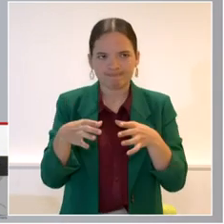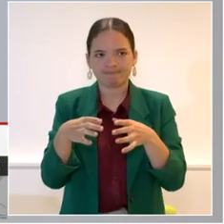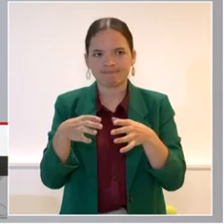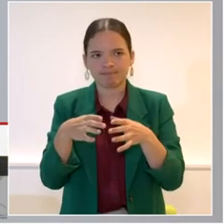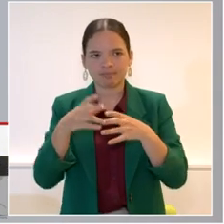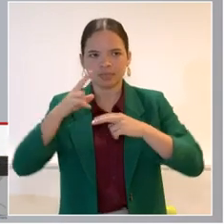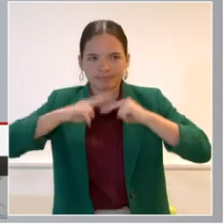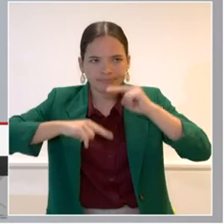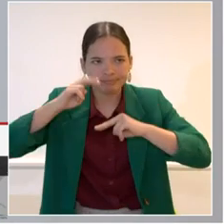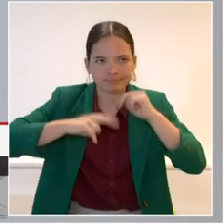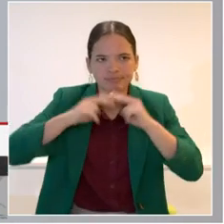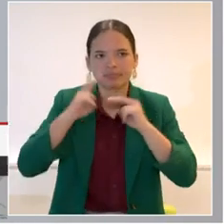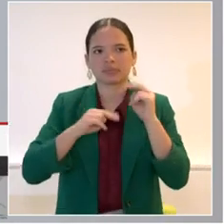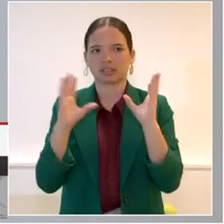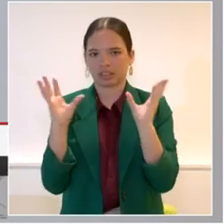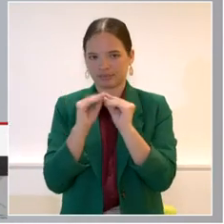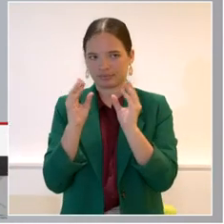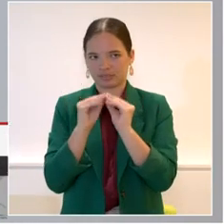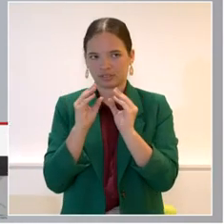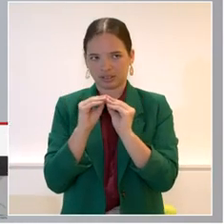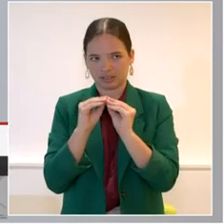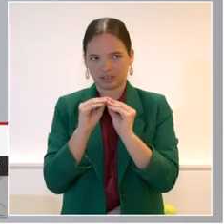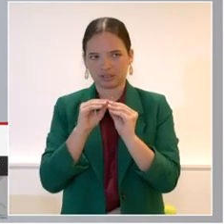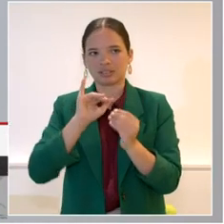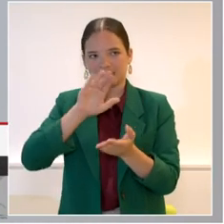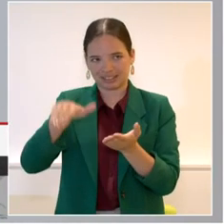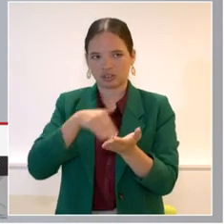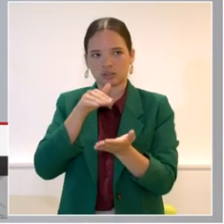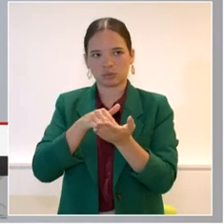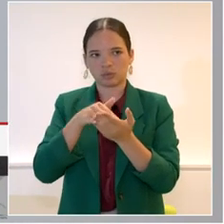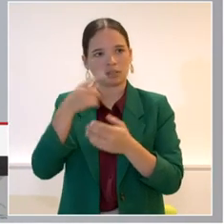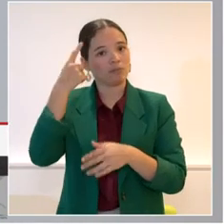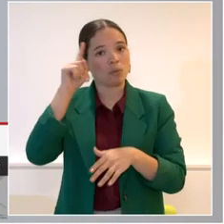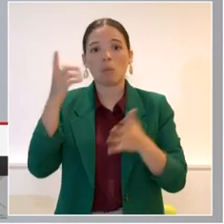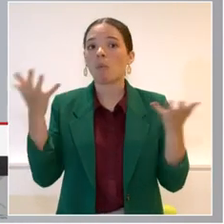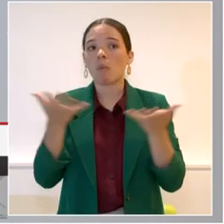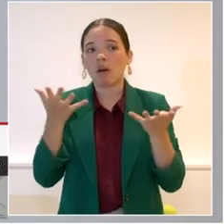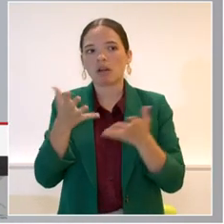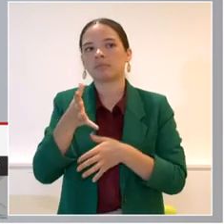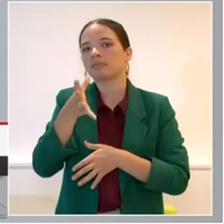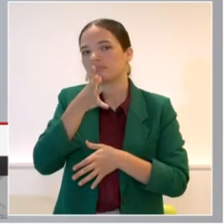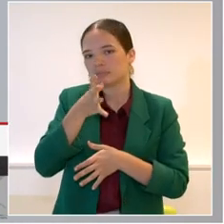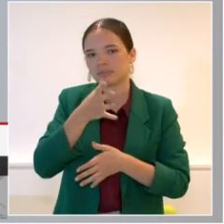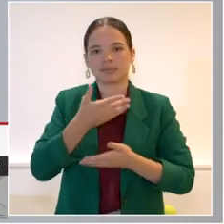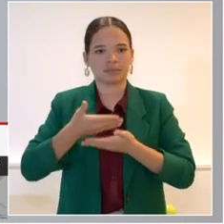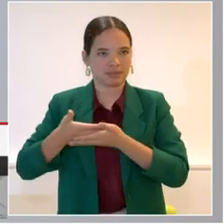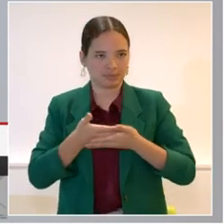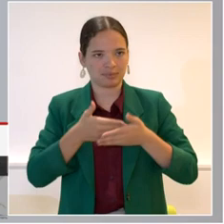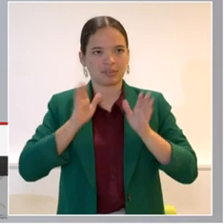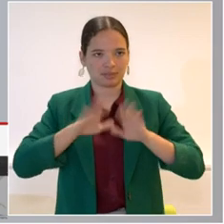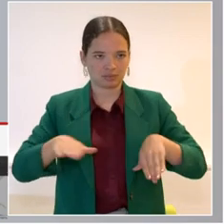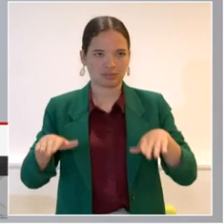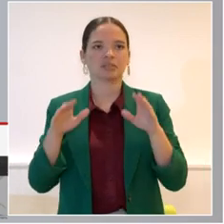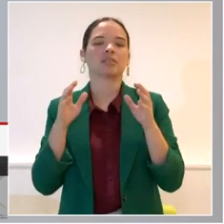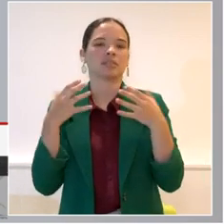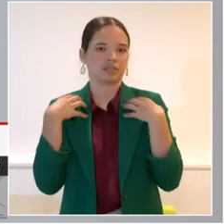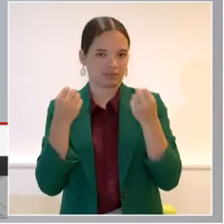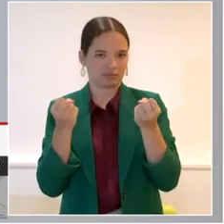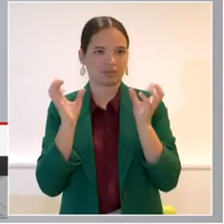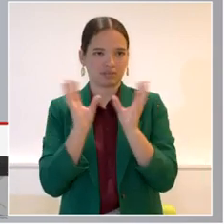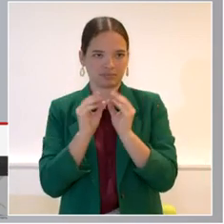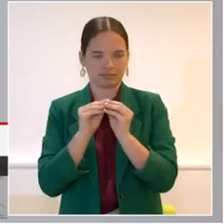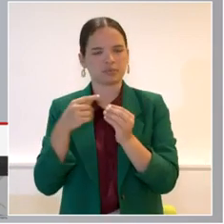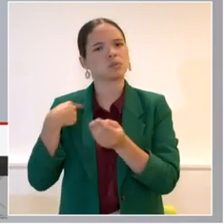my 5th annual Maternal and Infant Health Summit, where we talked about the importance of